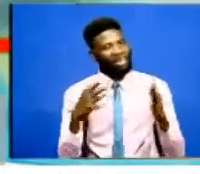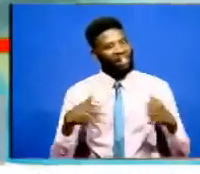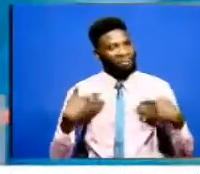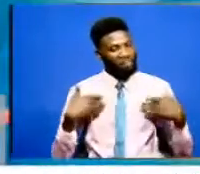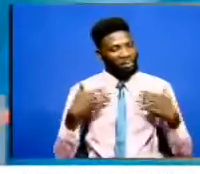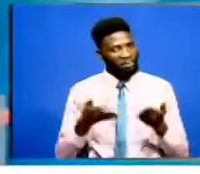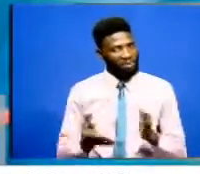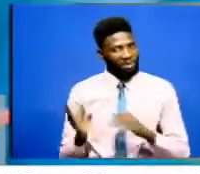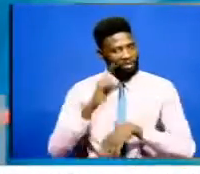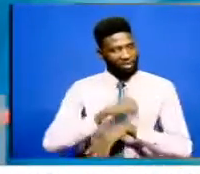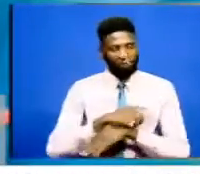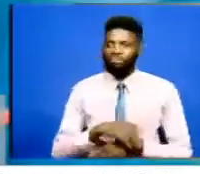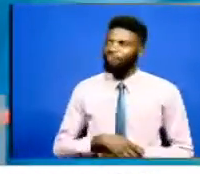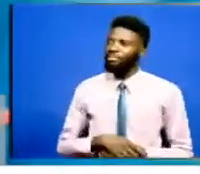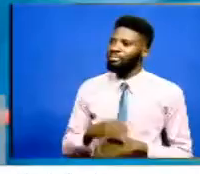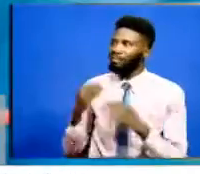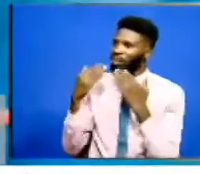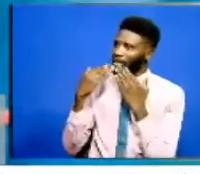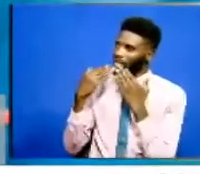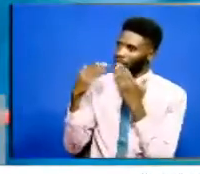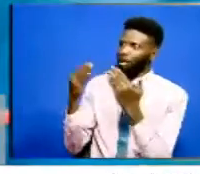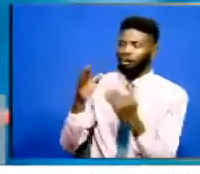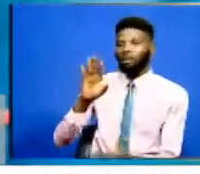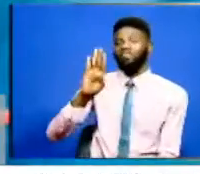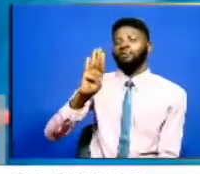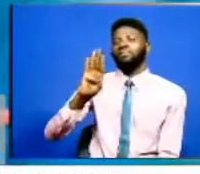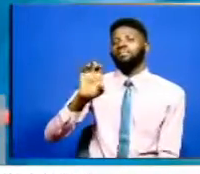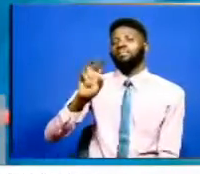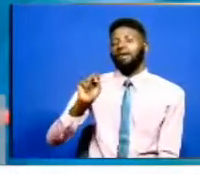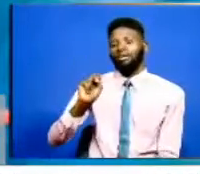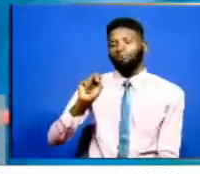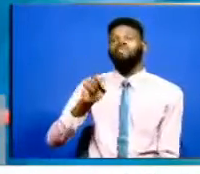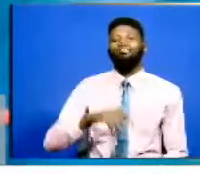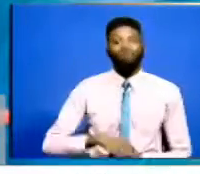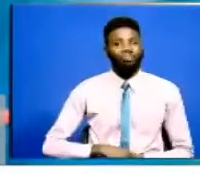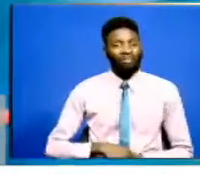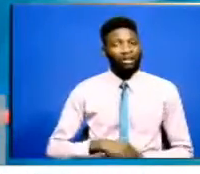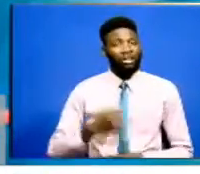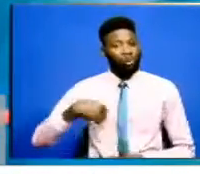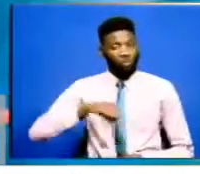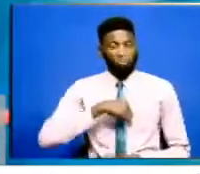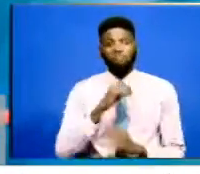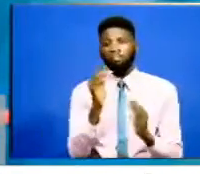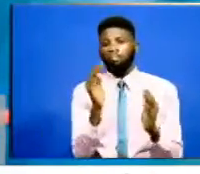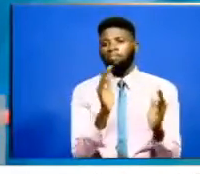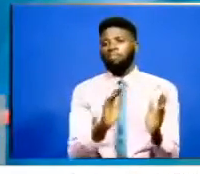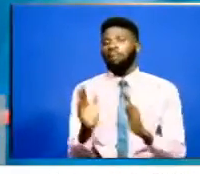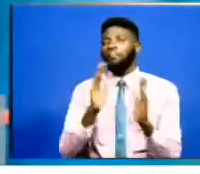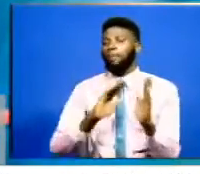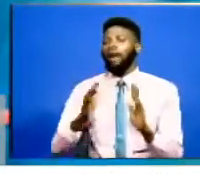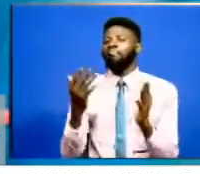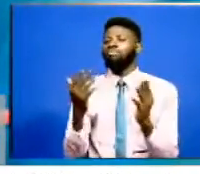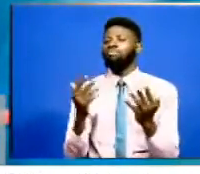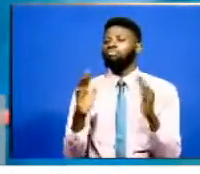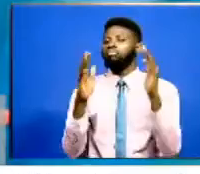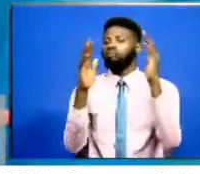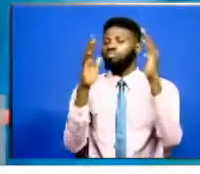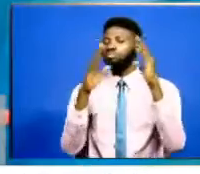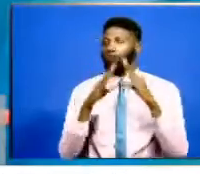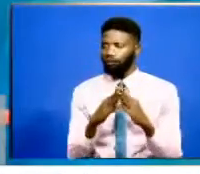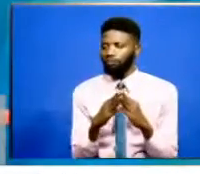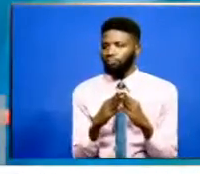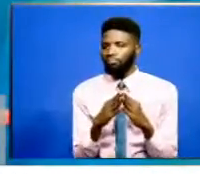The celebration is we are preparing for celebration. The celebration, and is it's